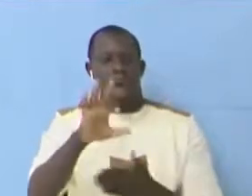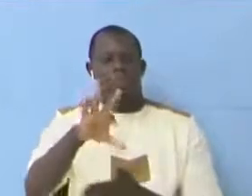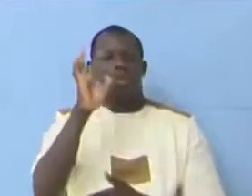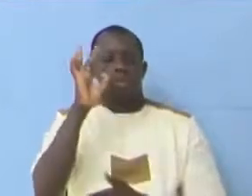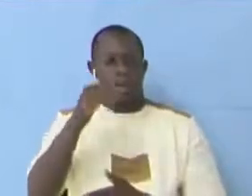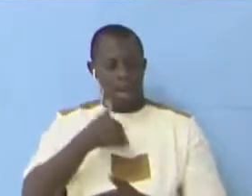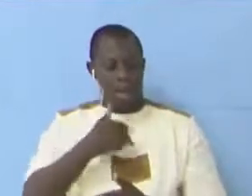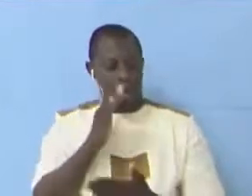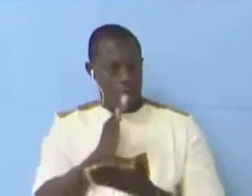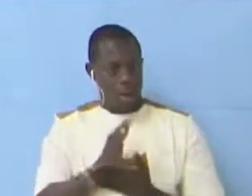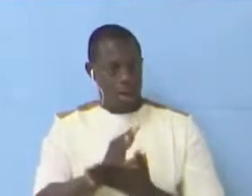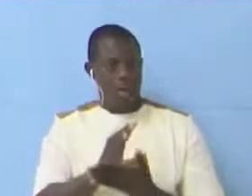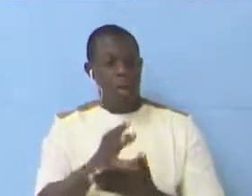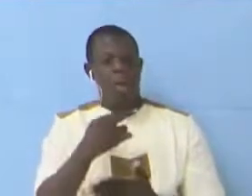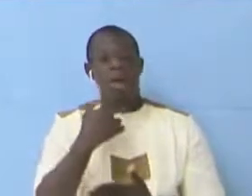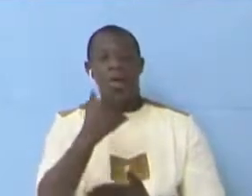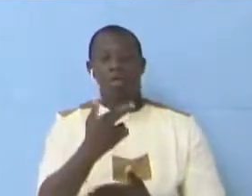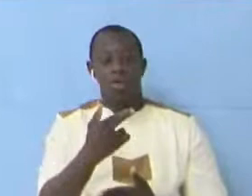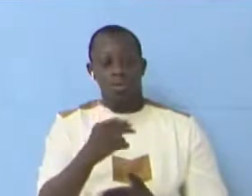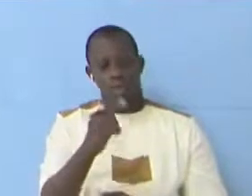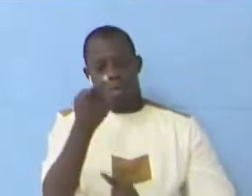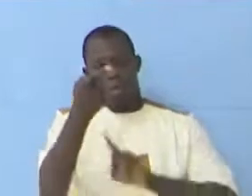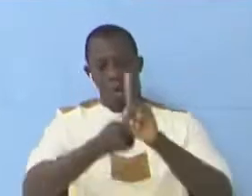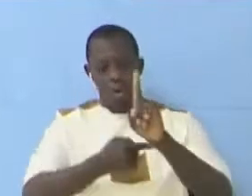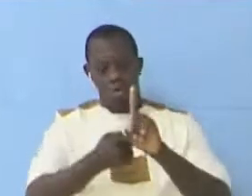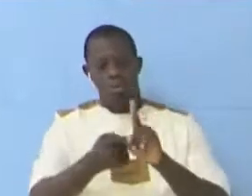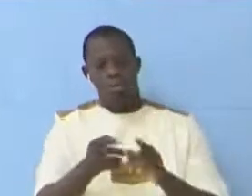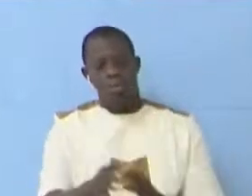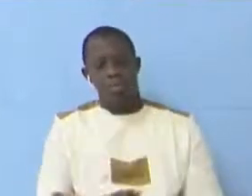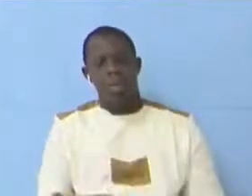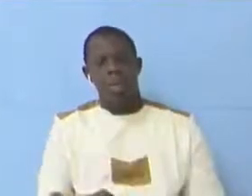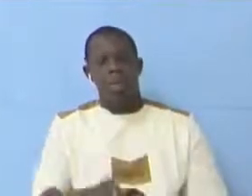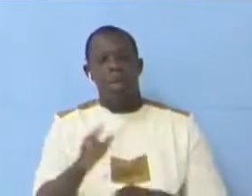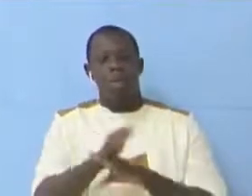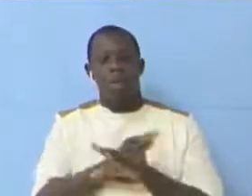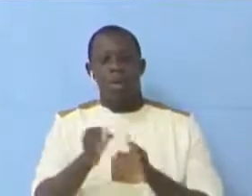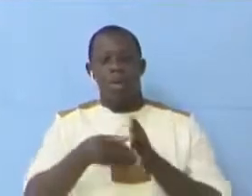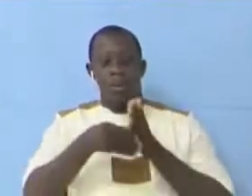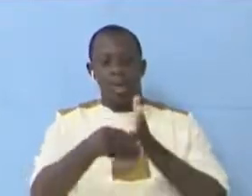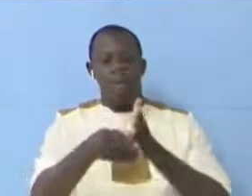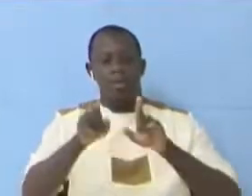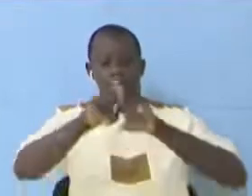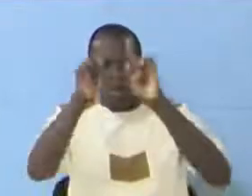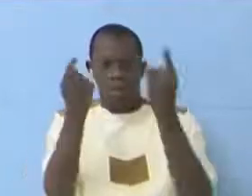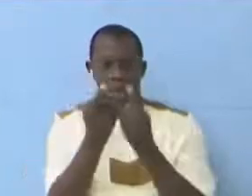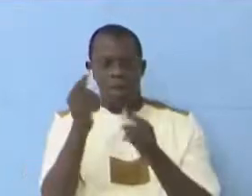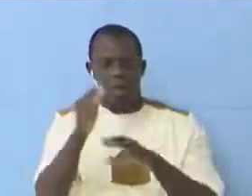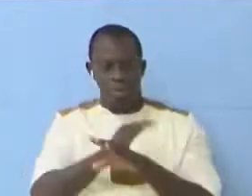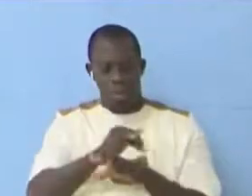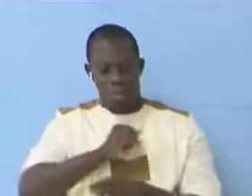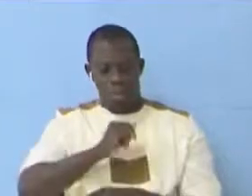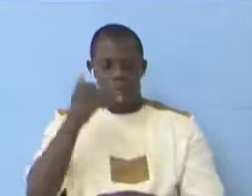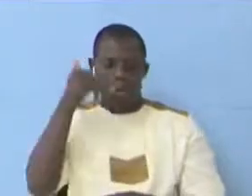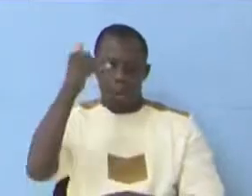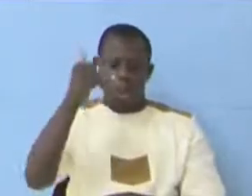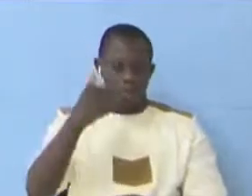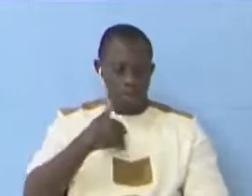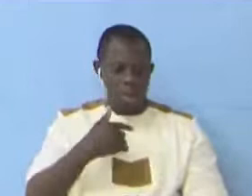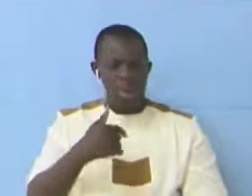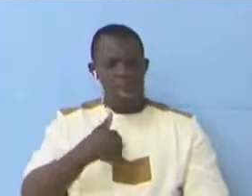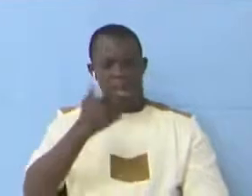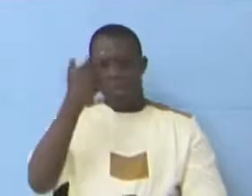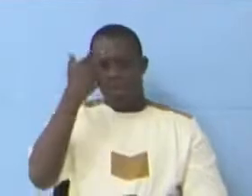ci jamono jooju amuñ dara luñ koy mën a méngale ci la bindoon. The then Director General called me, I think about twice, Mr. Harry